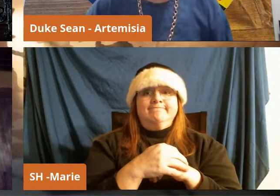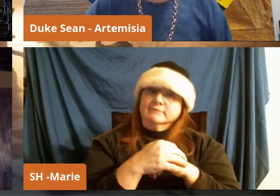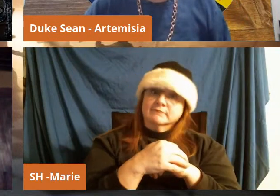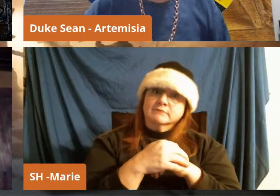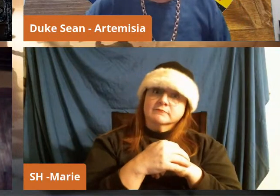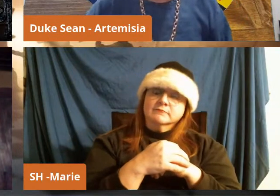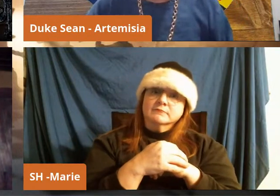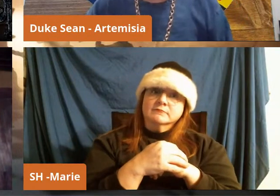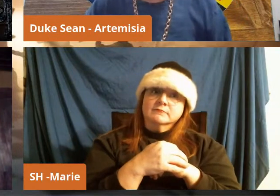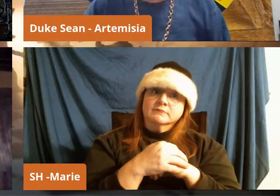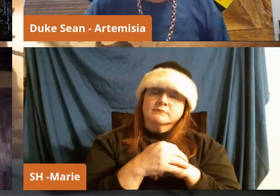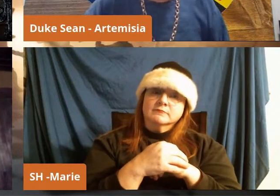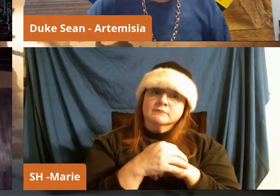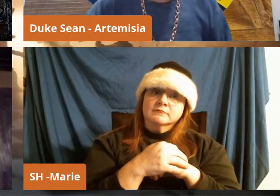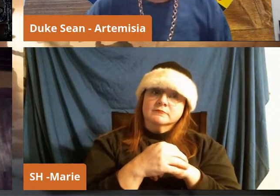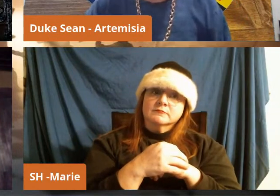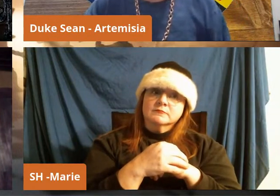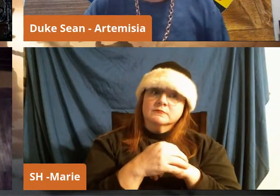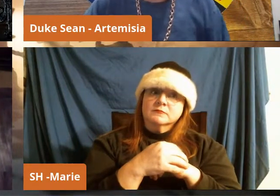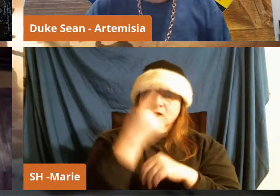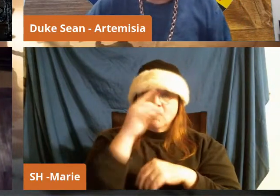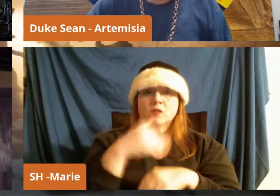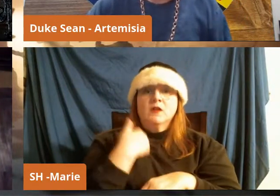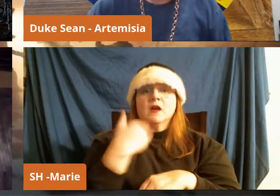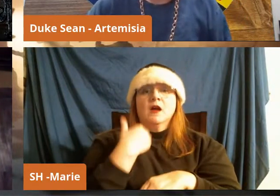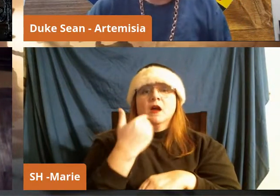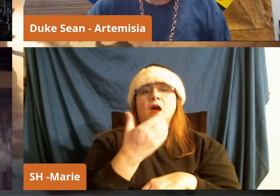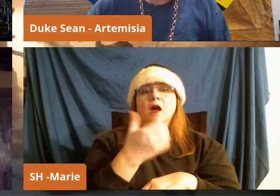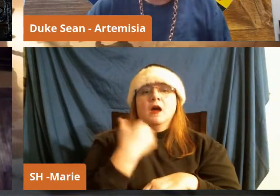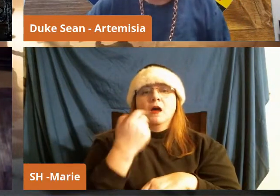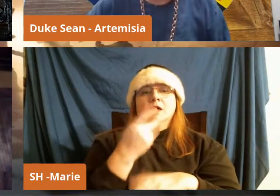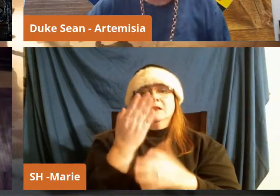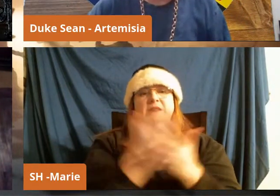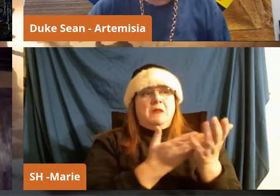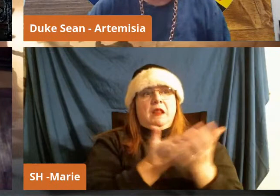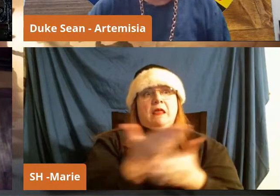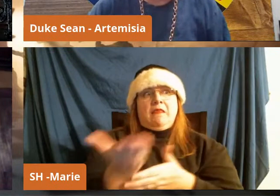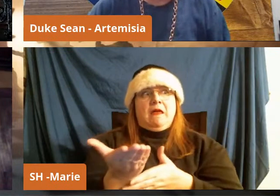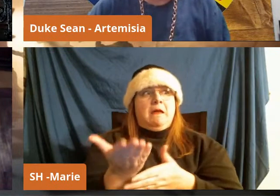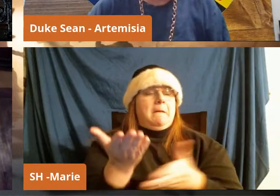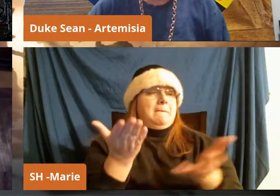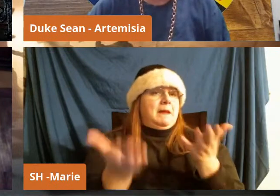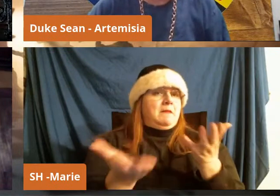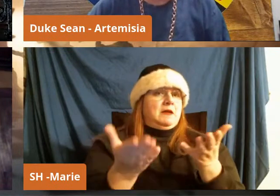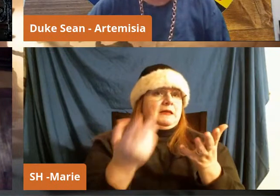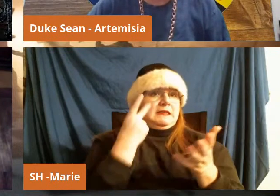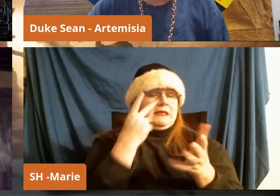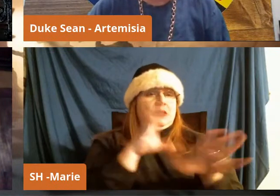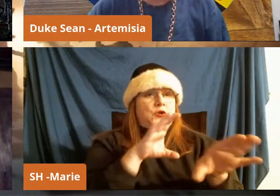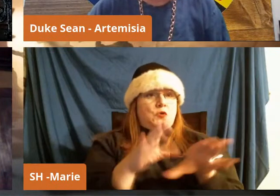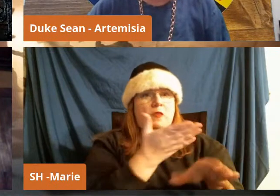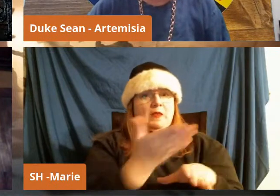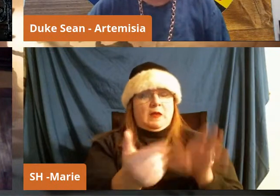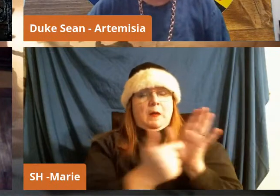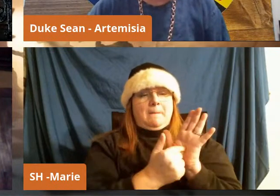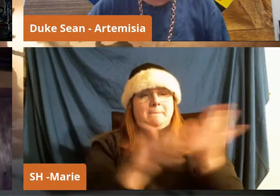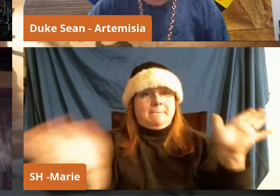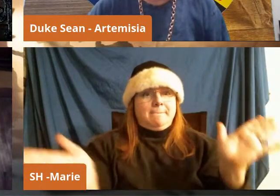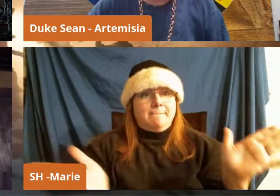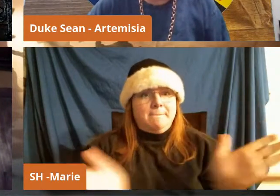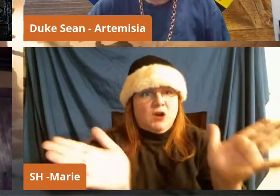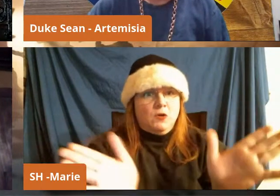So it gives a venue for the young up and comers. So something like that, they're seen doing things and push them to do